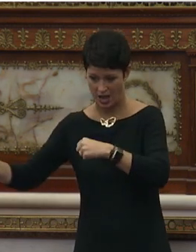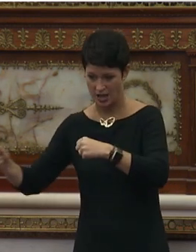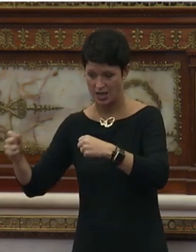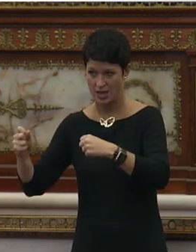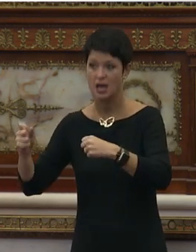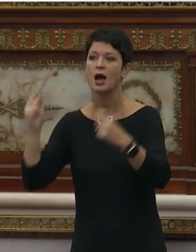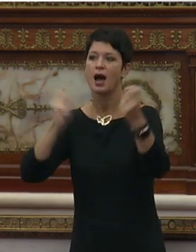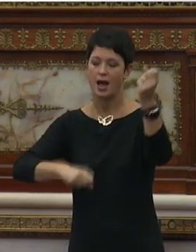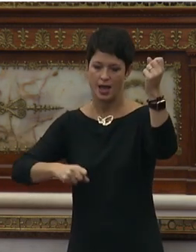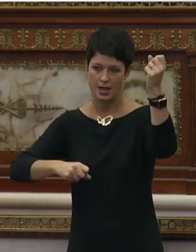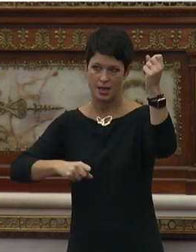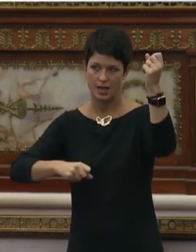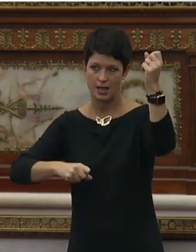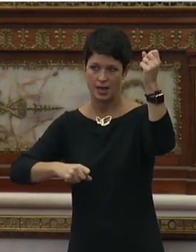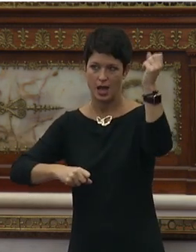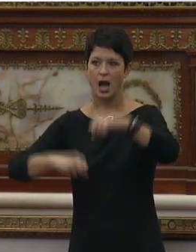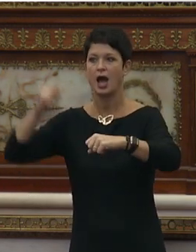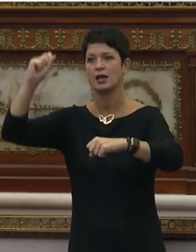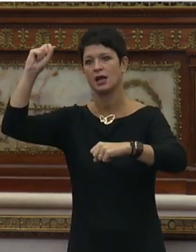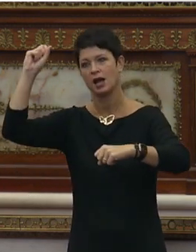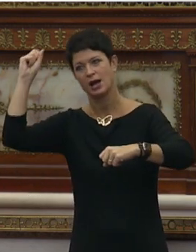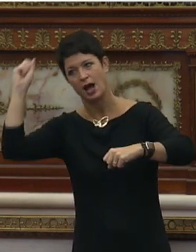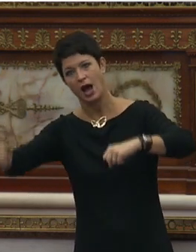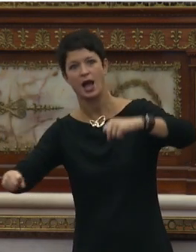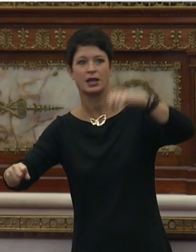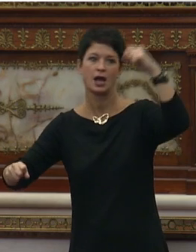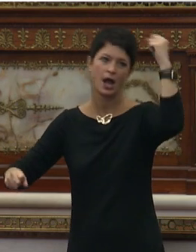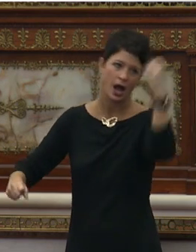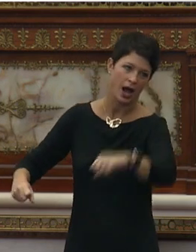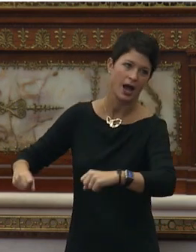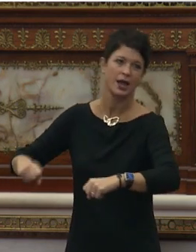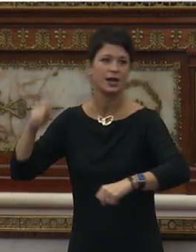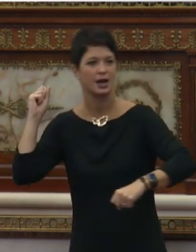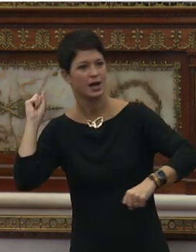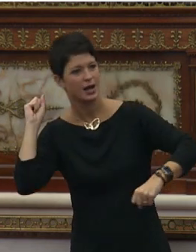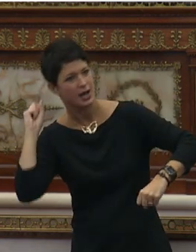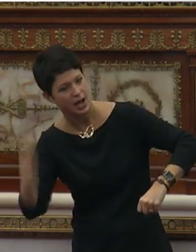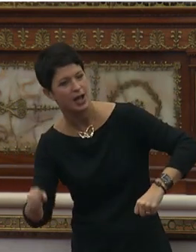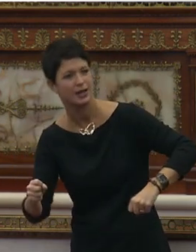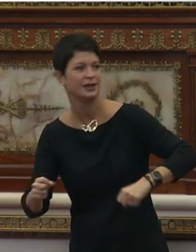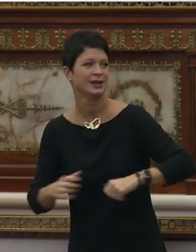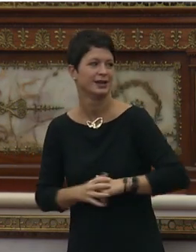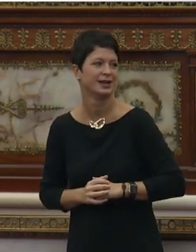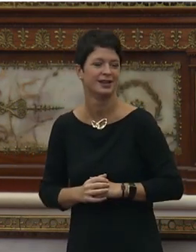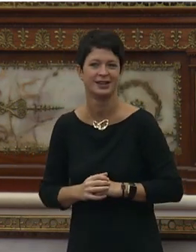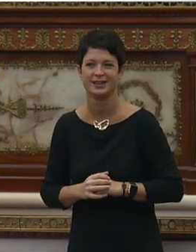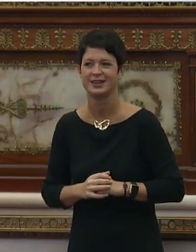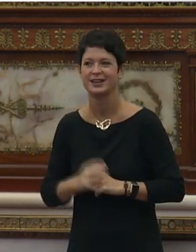Aye. Aye. Aye. Aye. Aye.